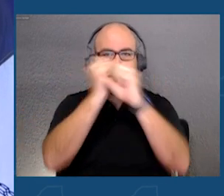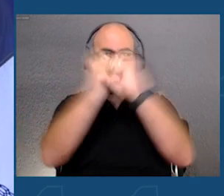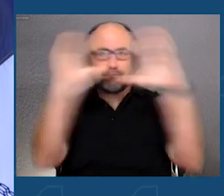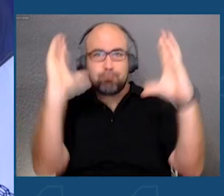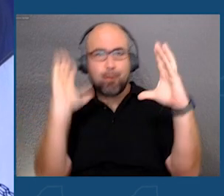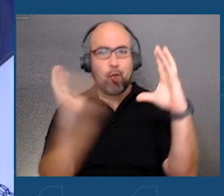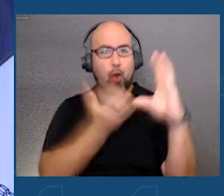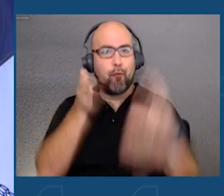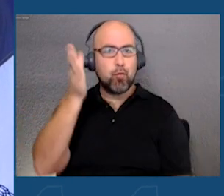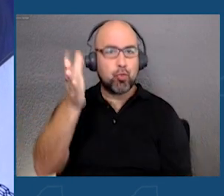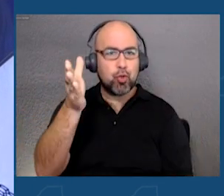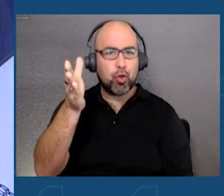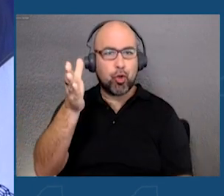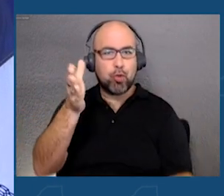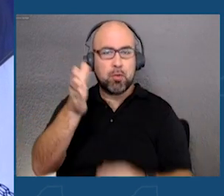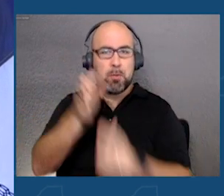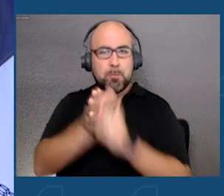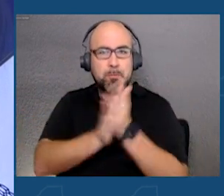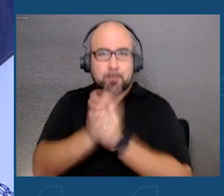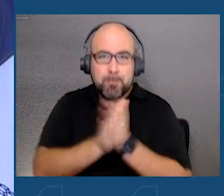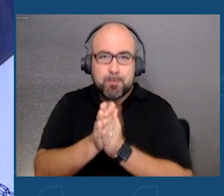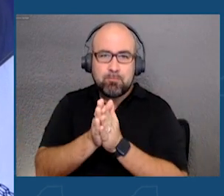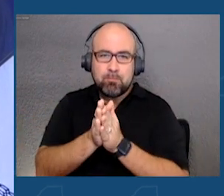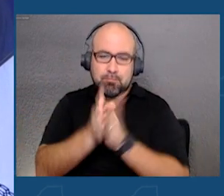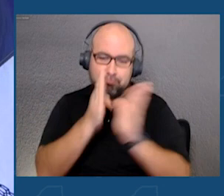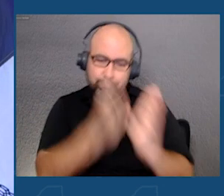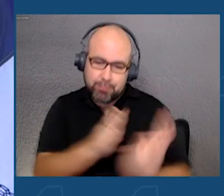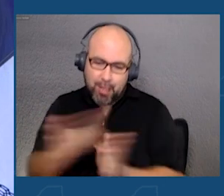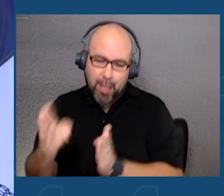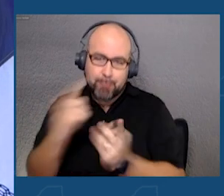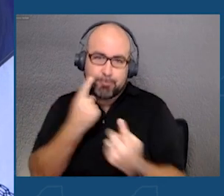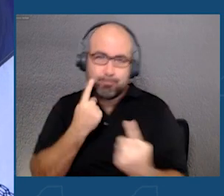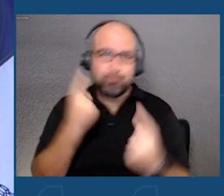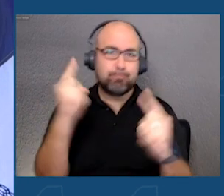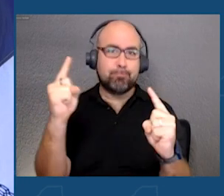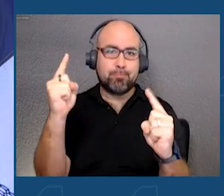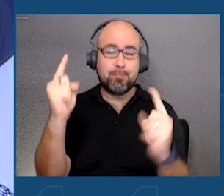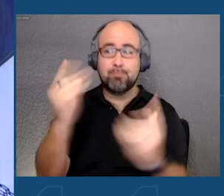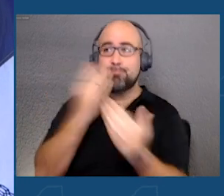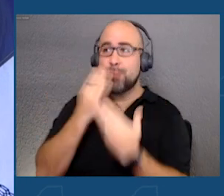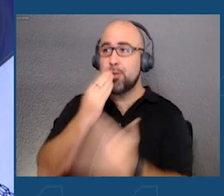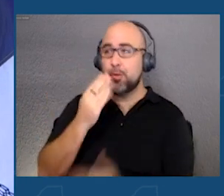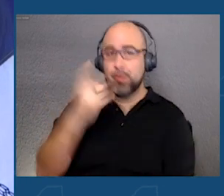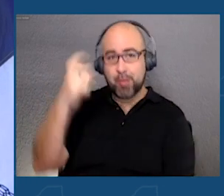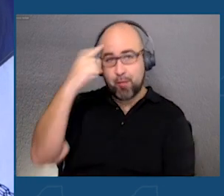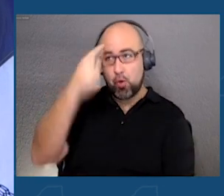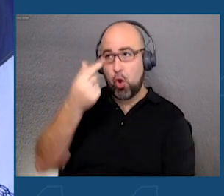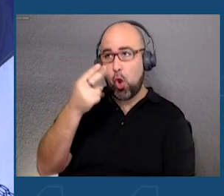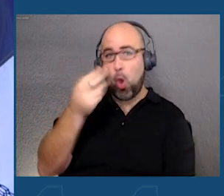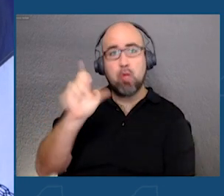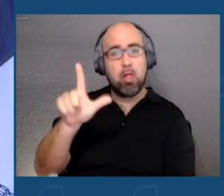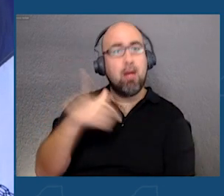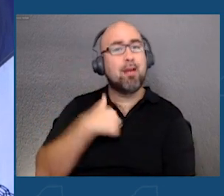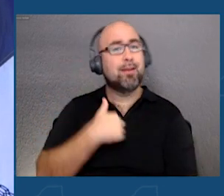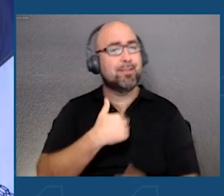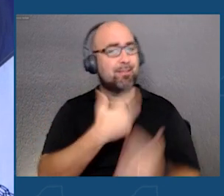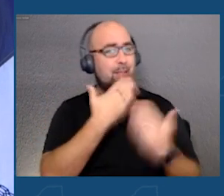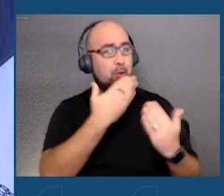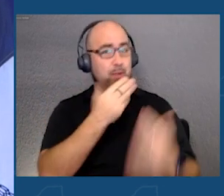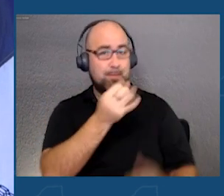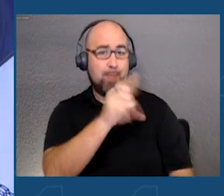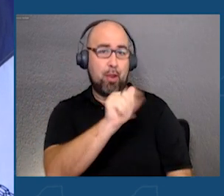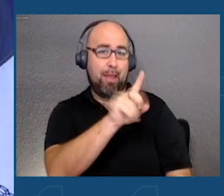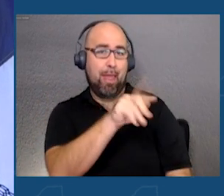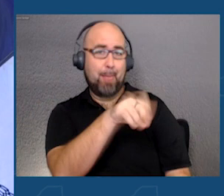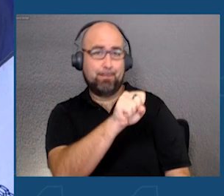and charting a path to get it done. I want to say thank you to Governor Hochul and thank you to Mayor Adams. We are honored to